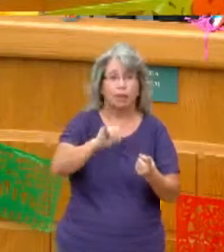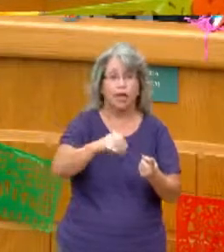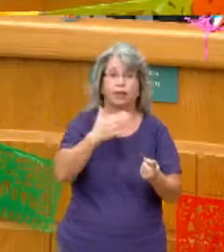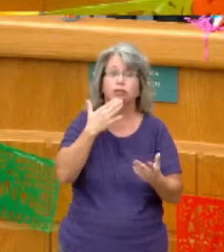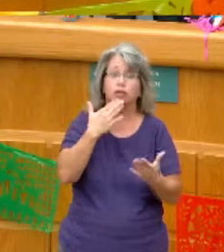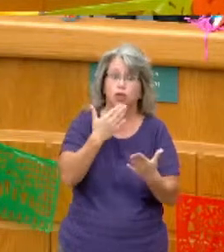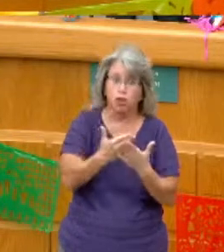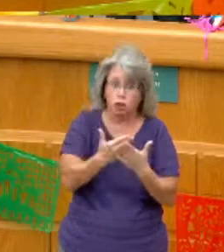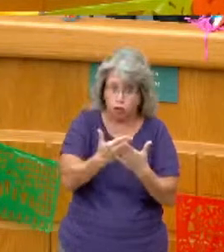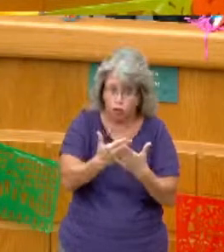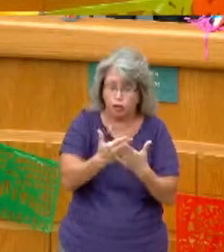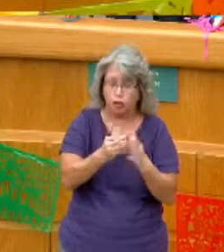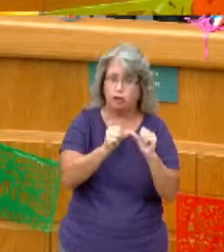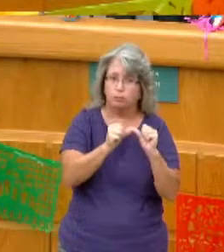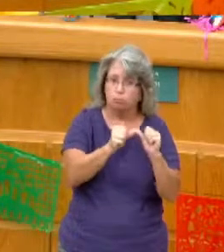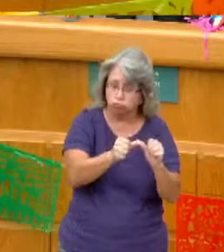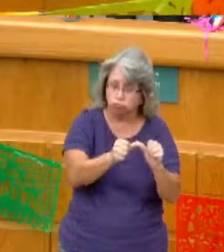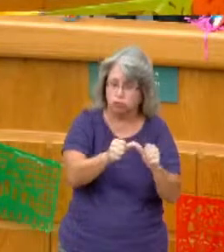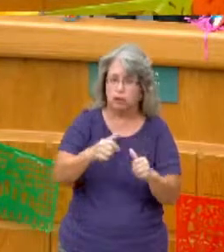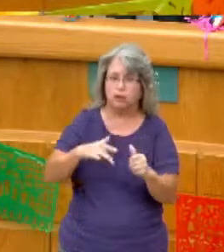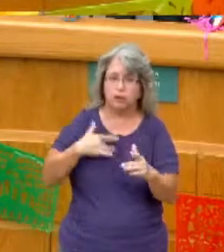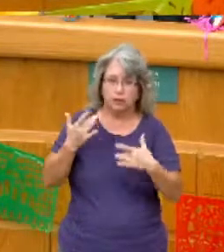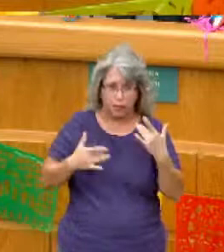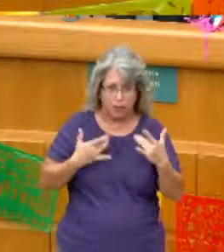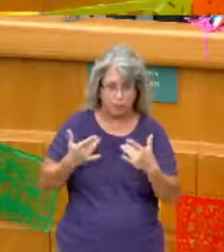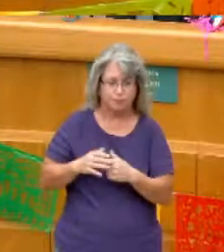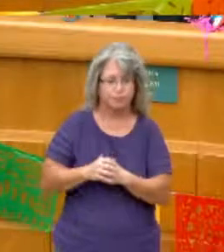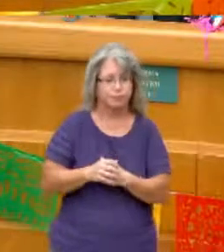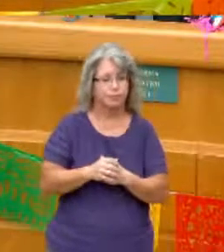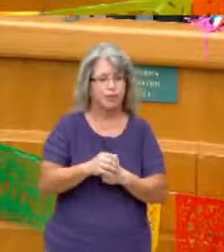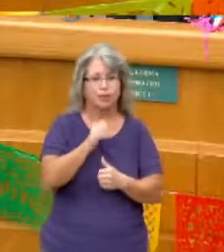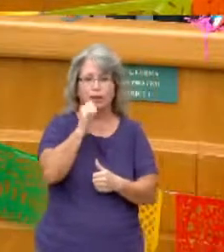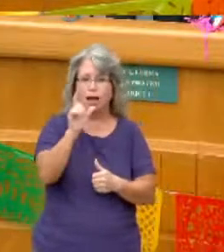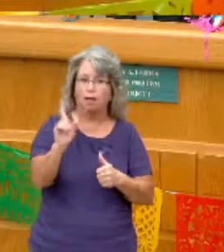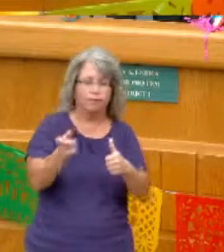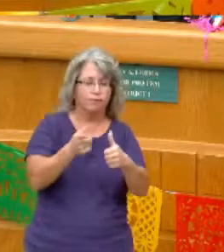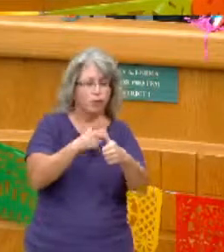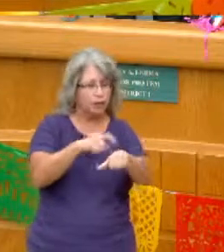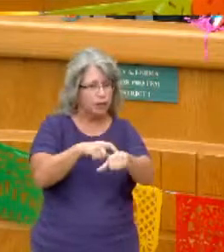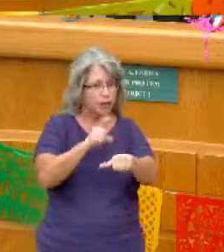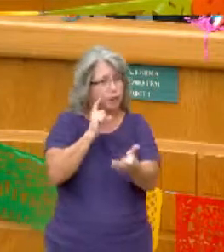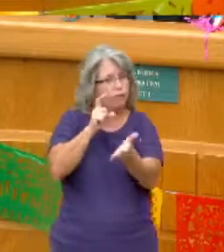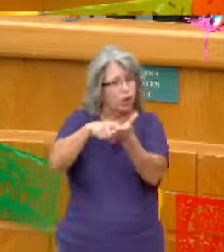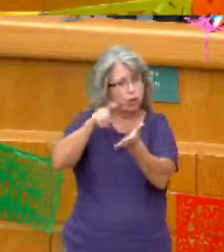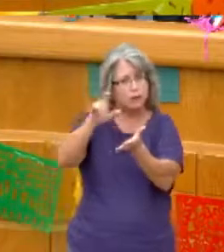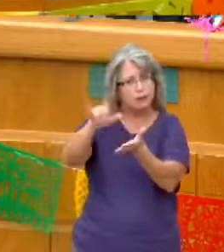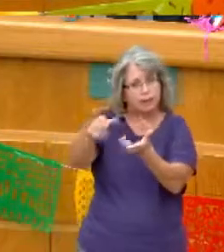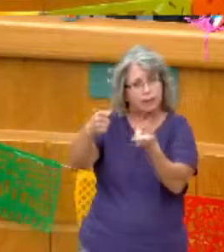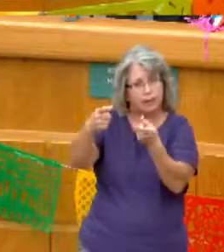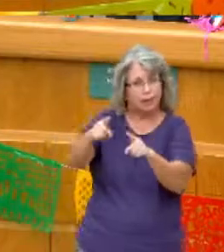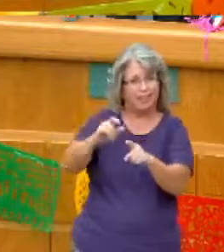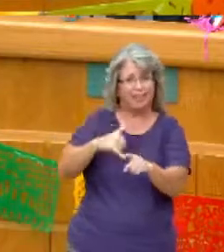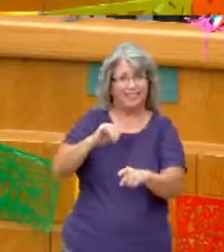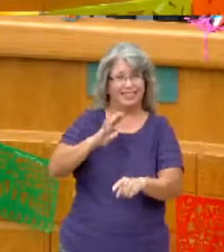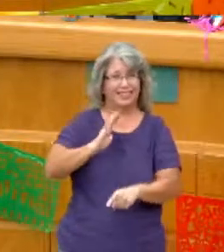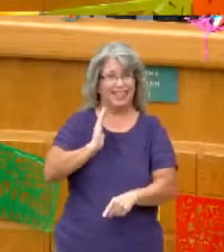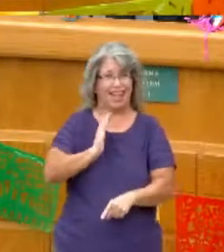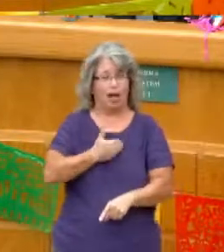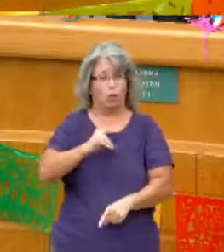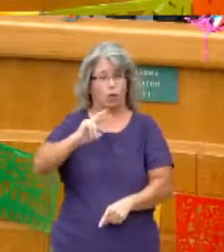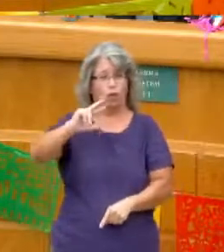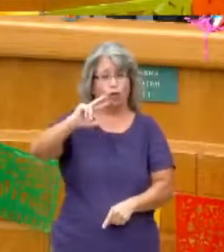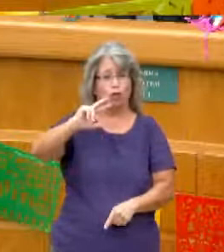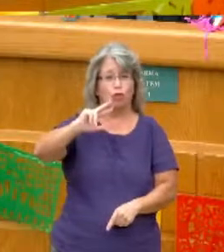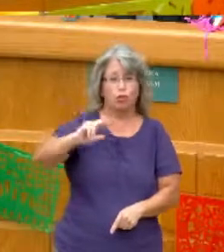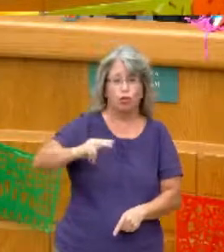and that's very exciting to us. Again, this is not the first time we've seen this happen. This is actually our third wave, and we're coming